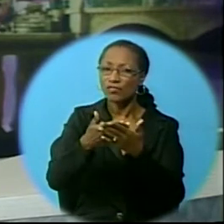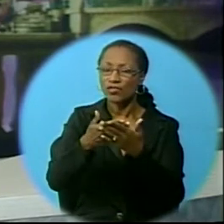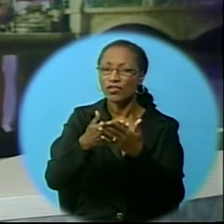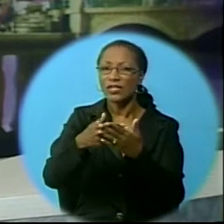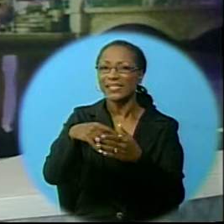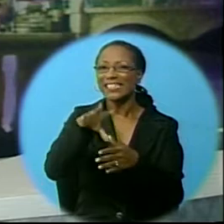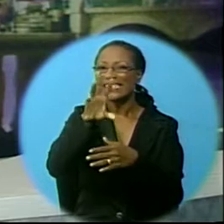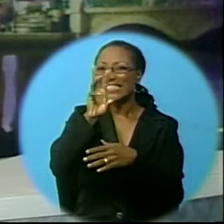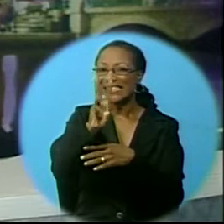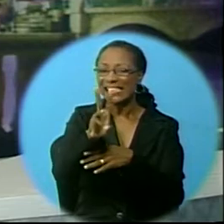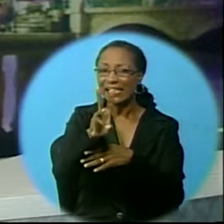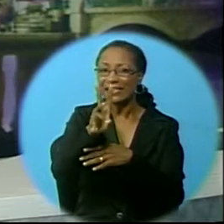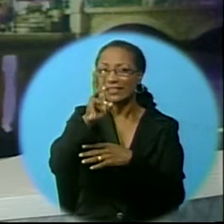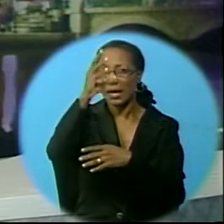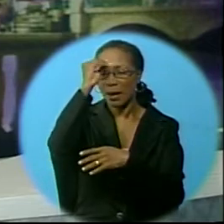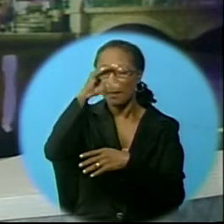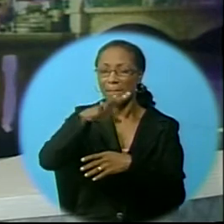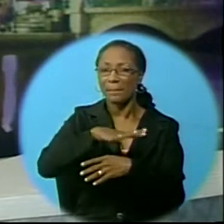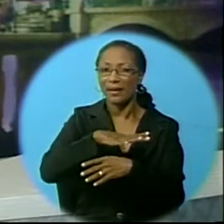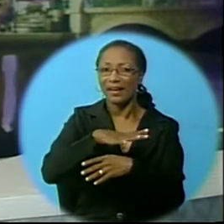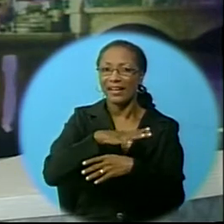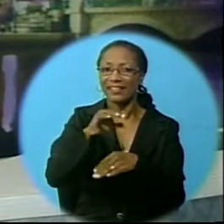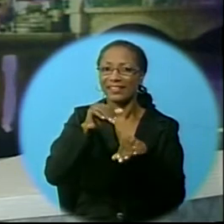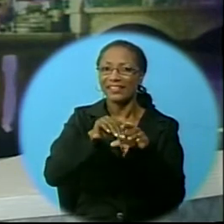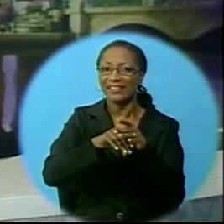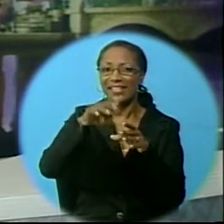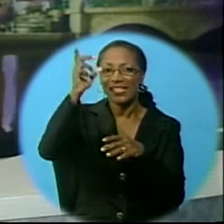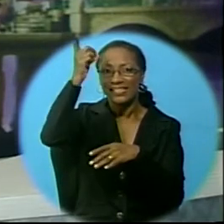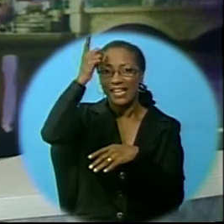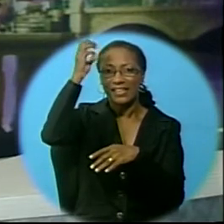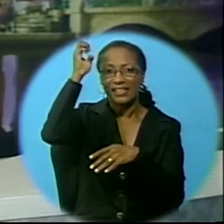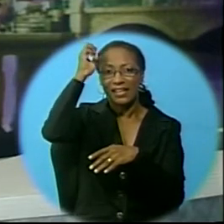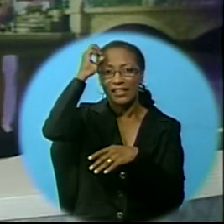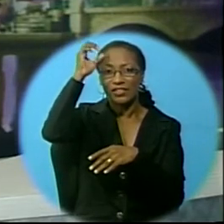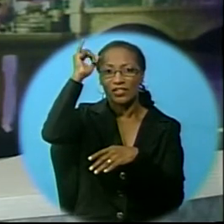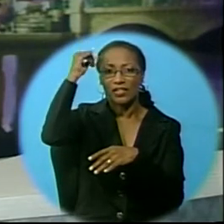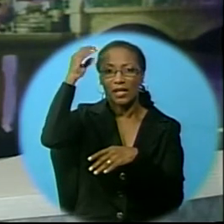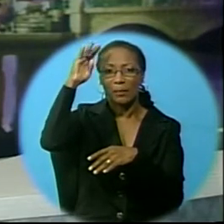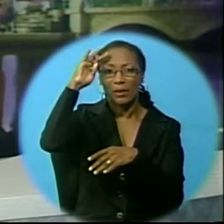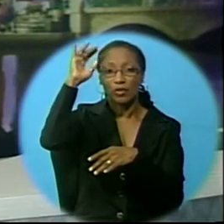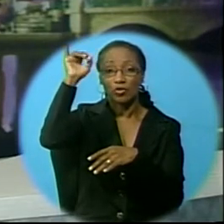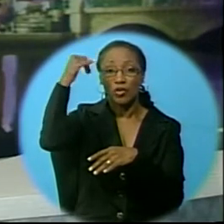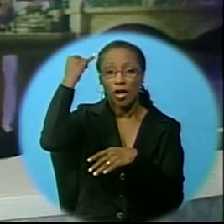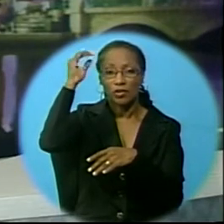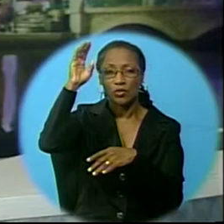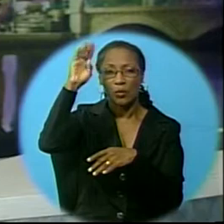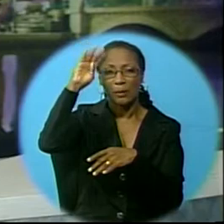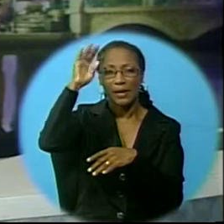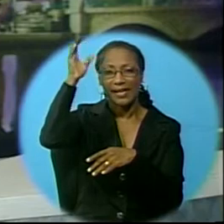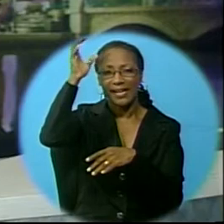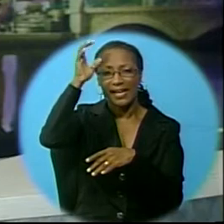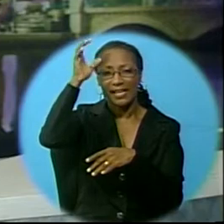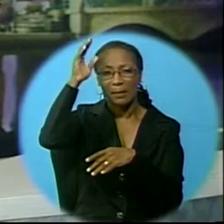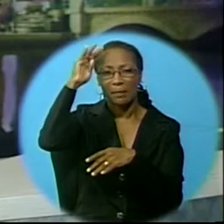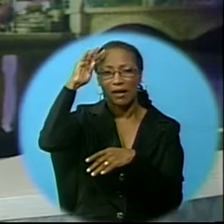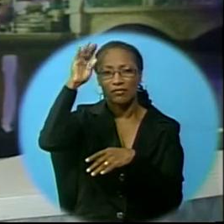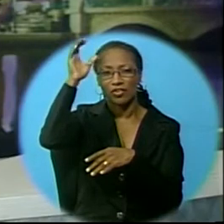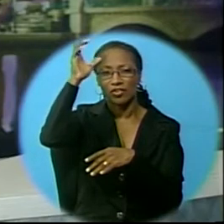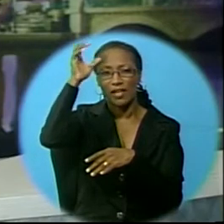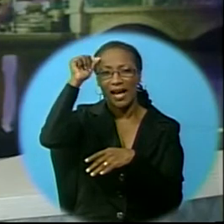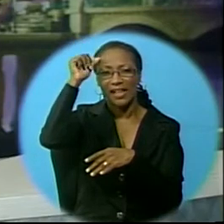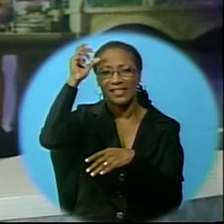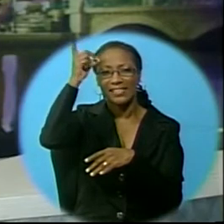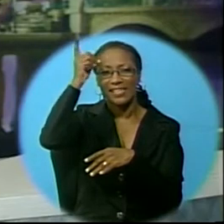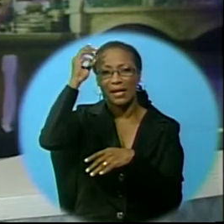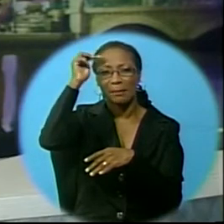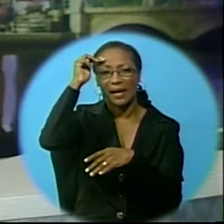it to the second round of the boys' Junior Pro: Daniel Edgell, Jacob Burke, Joshua Burke, Killian Blanford, Shay Allen, and Dane